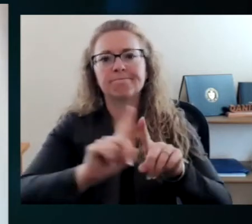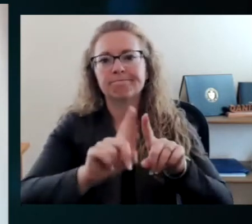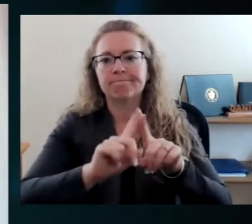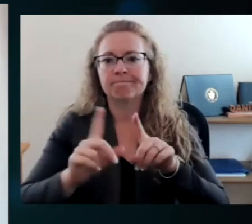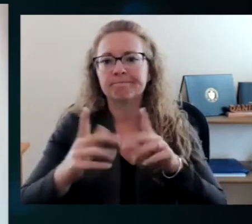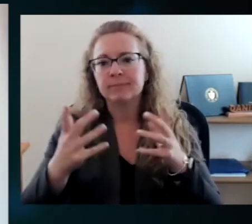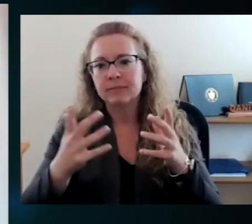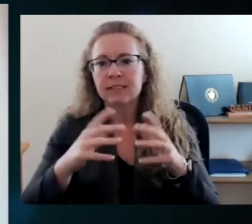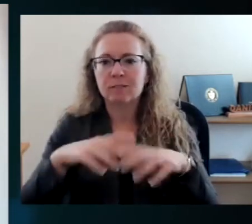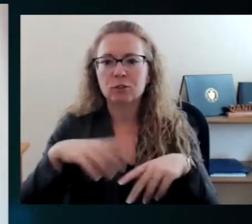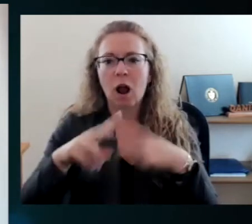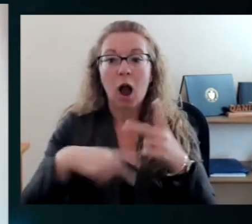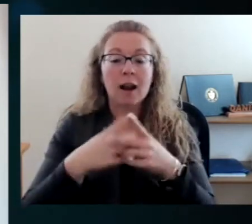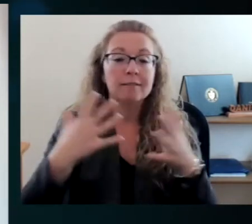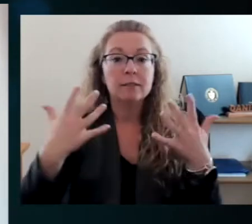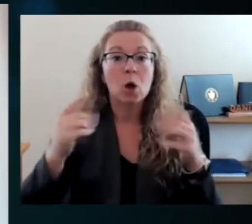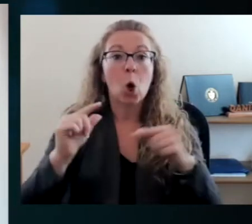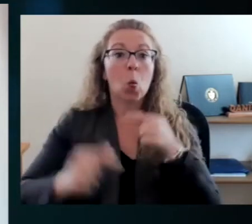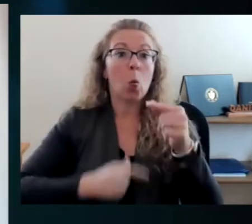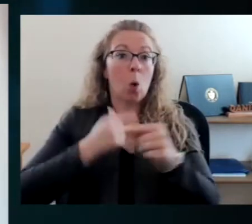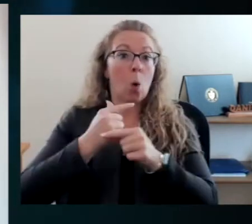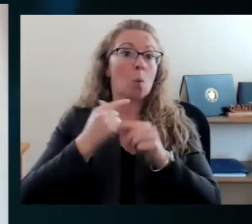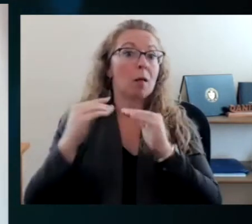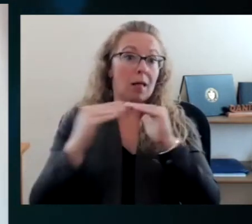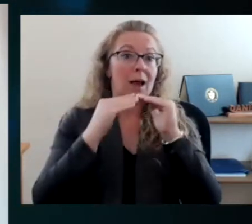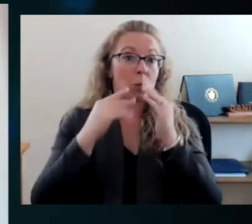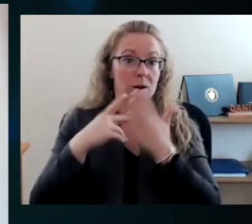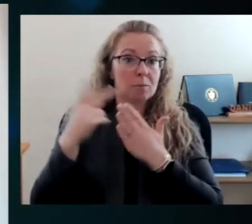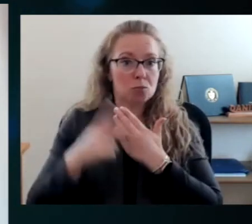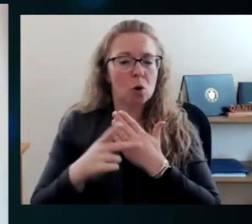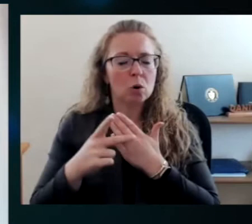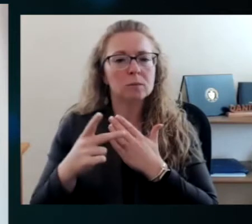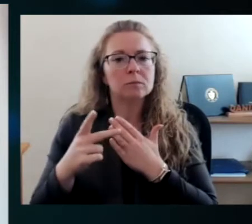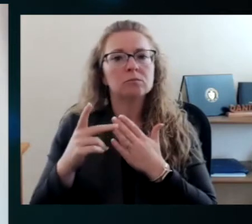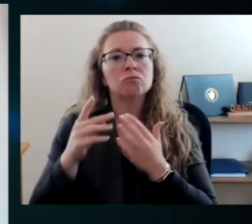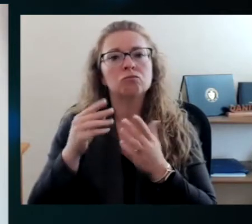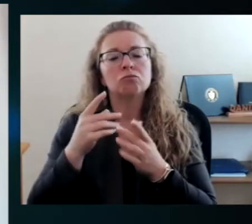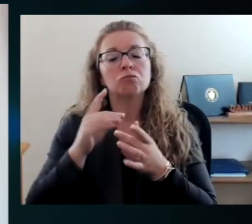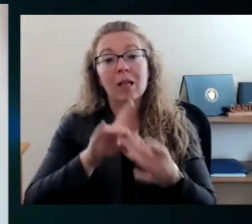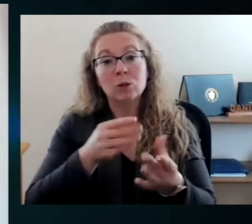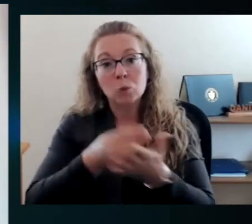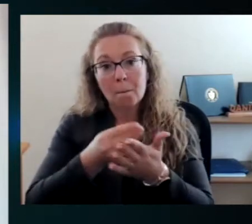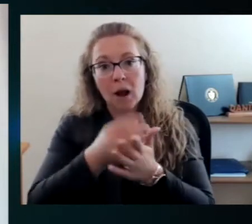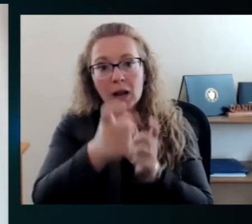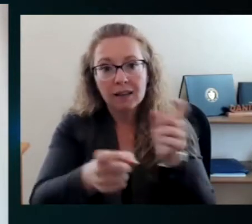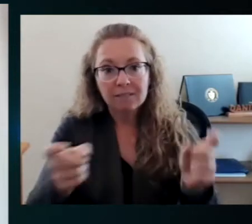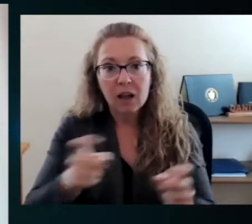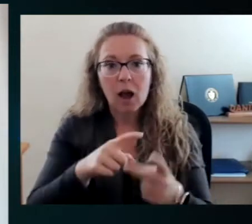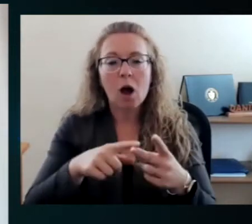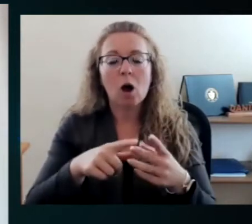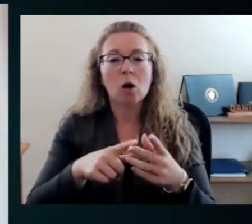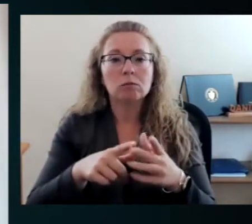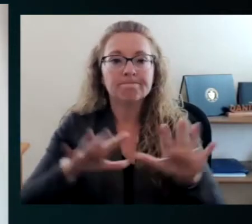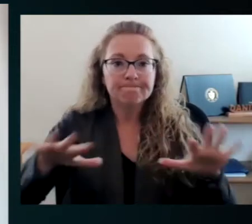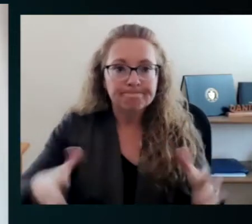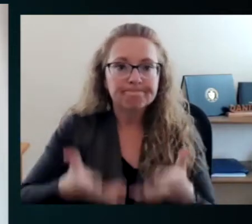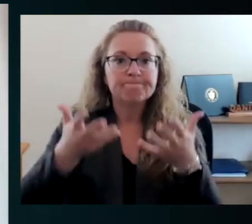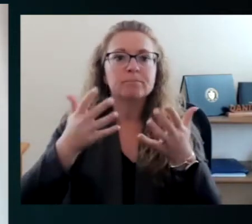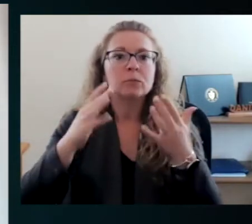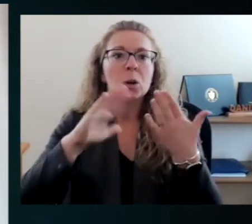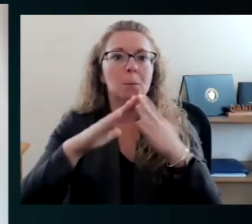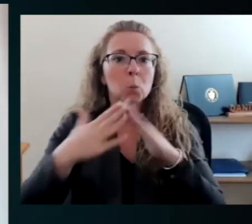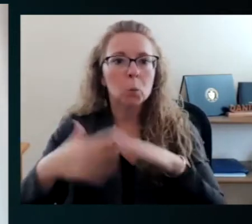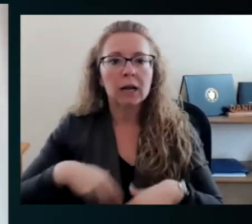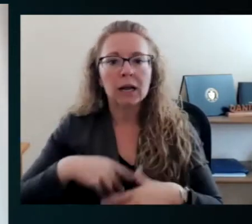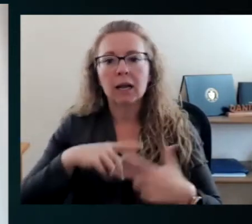of global equity programs that have to do with giving out money or have to do with building community or different types